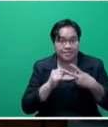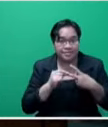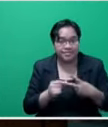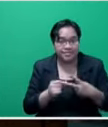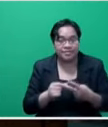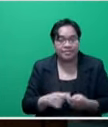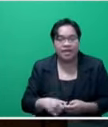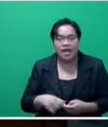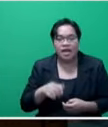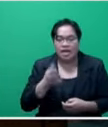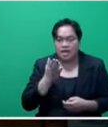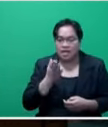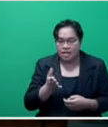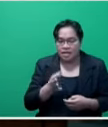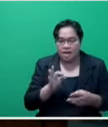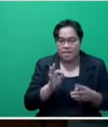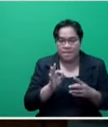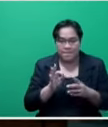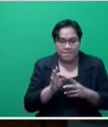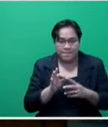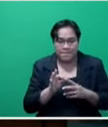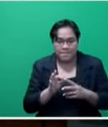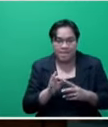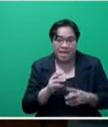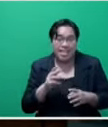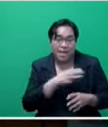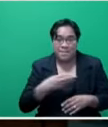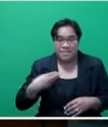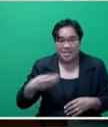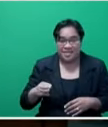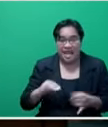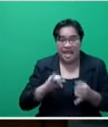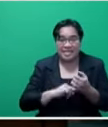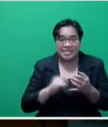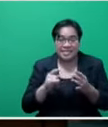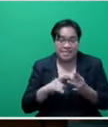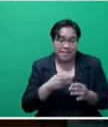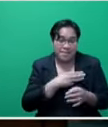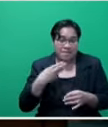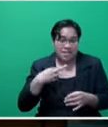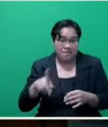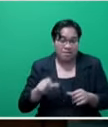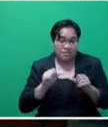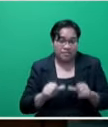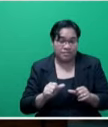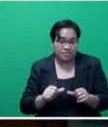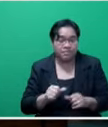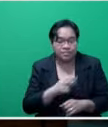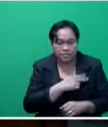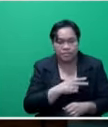I echo these sentiments for the Honourable Minister Seri Ratu in acknowledging the visionary leadership of the Bainimarama